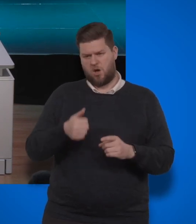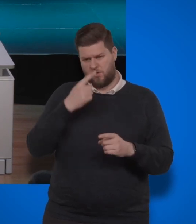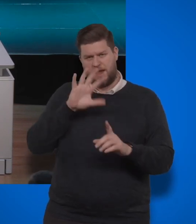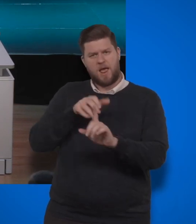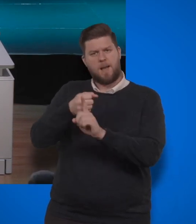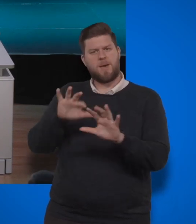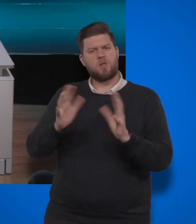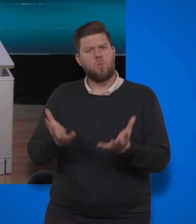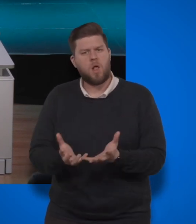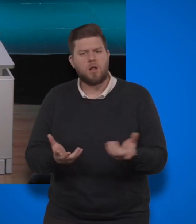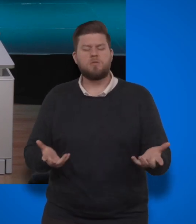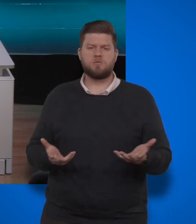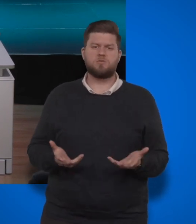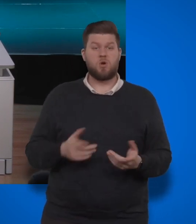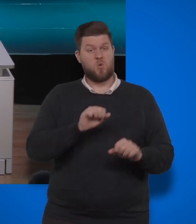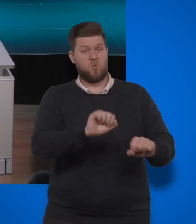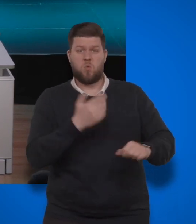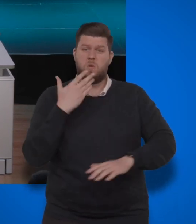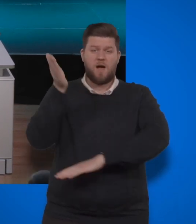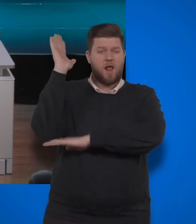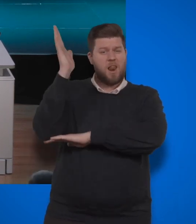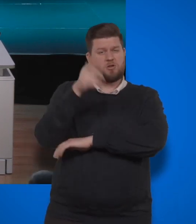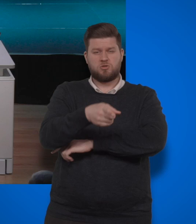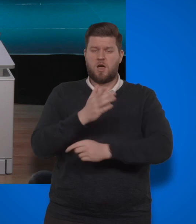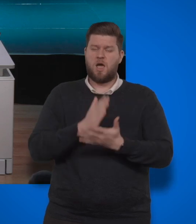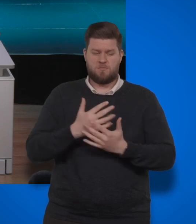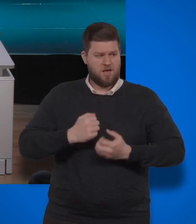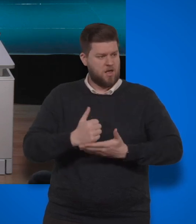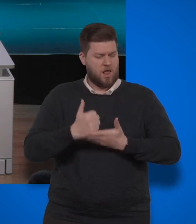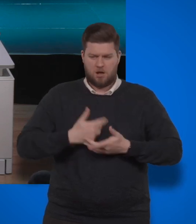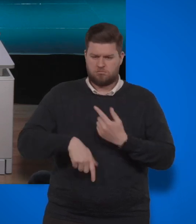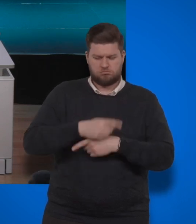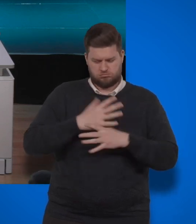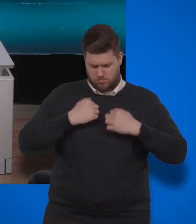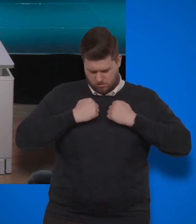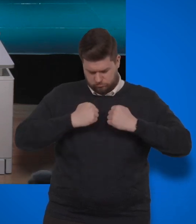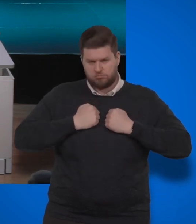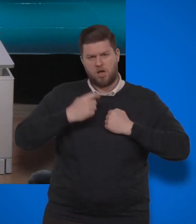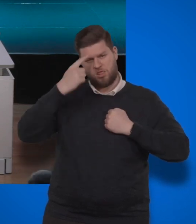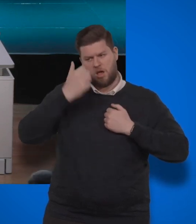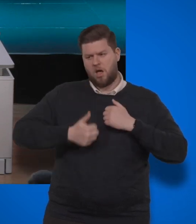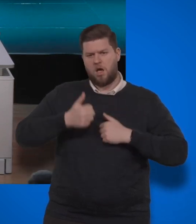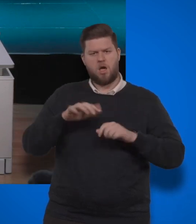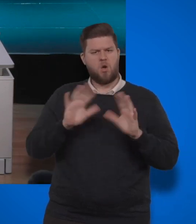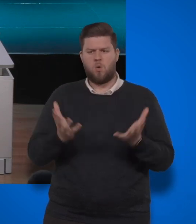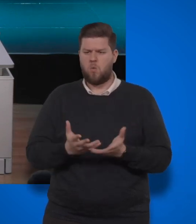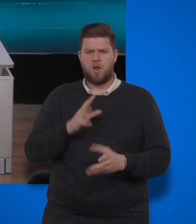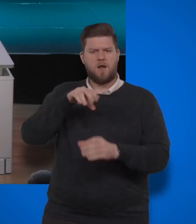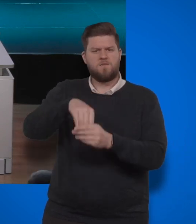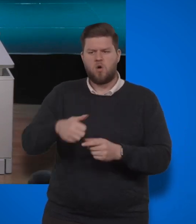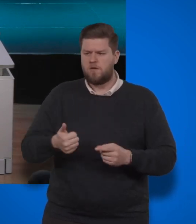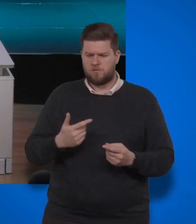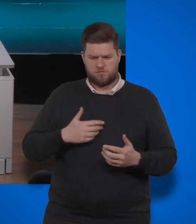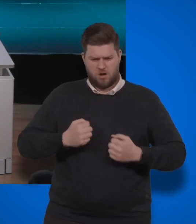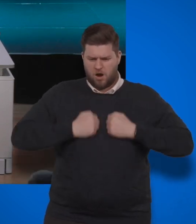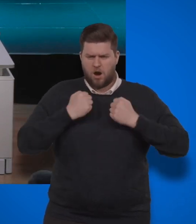on the world. Your lecture, I am sure, has helped us all to reflect on our place in the world and the role that both faith and evolving technology